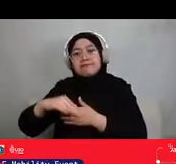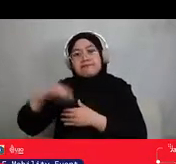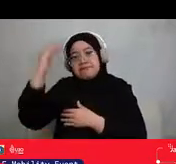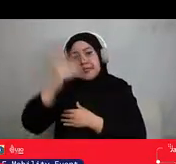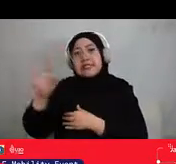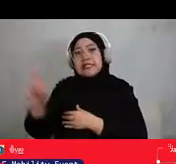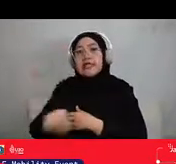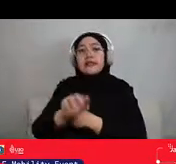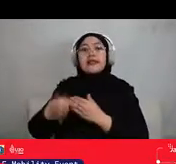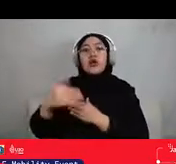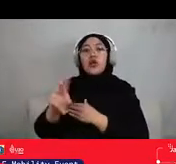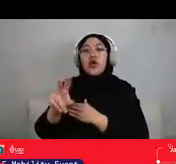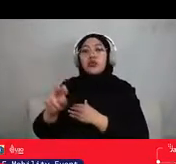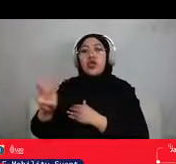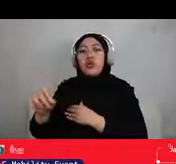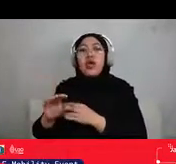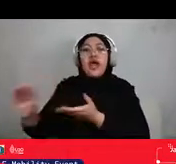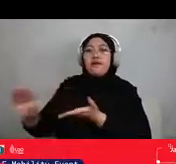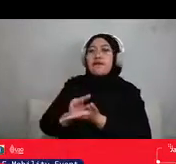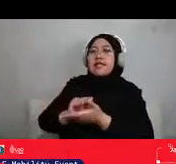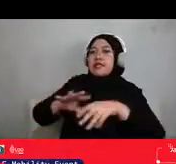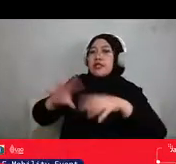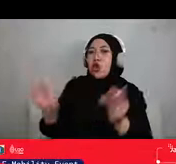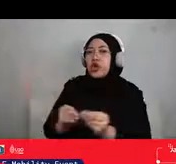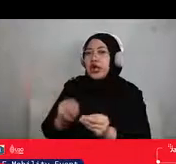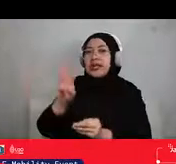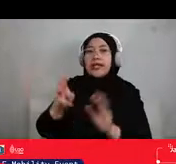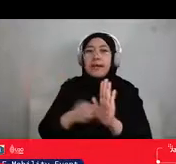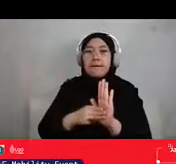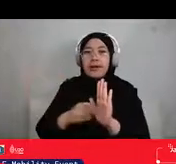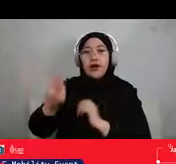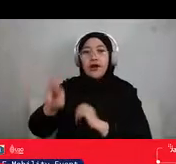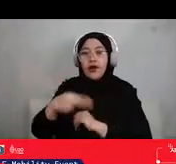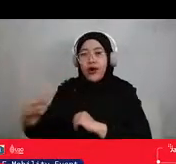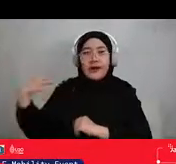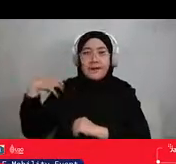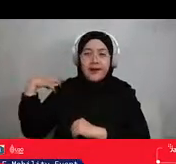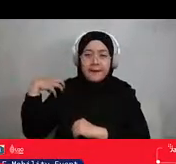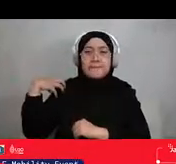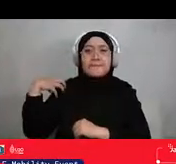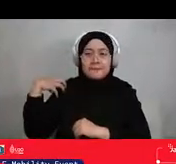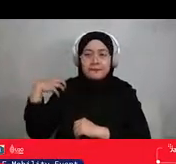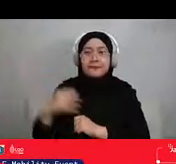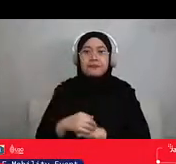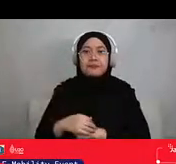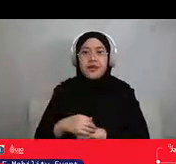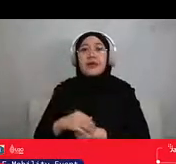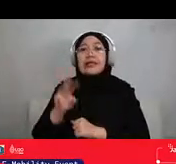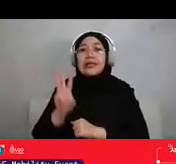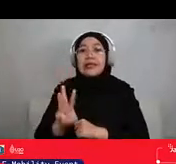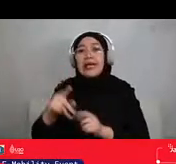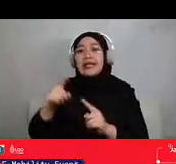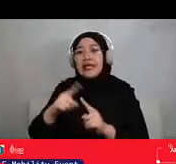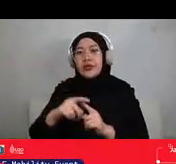almost $3 billion. And the annual investments can be, you know, almost touching half a billion dollars on a